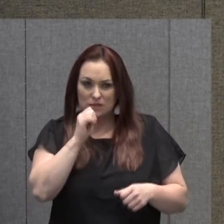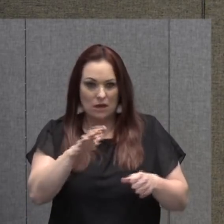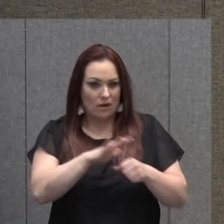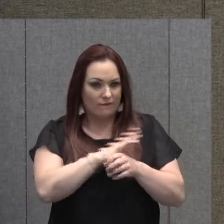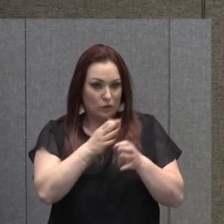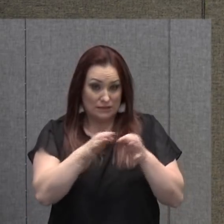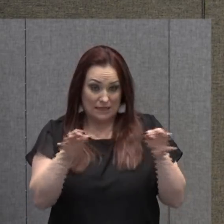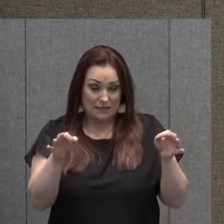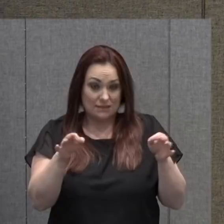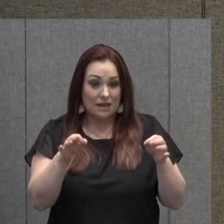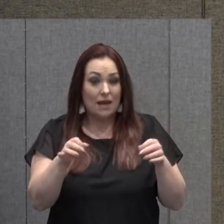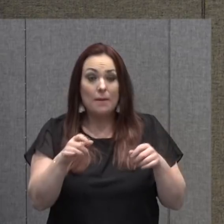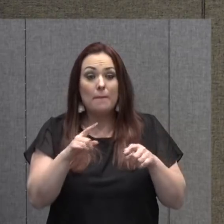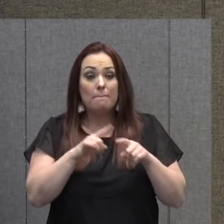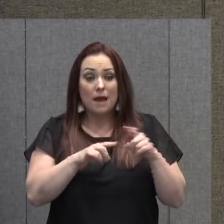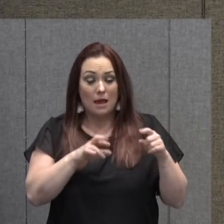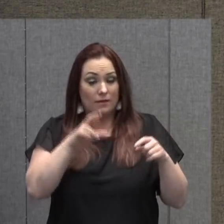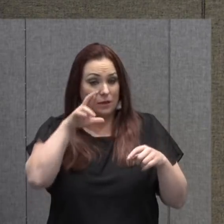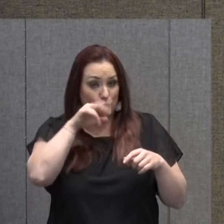coyote play.